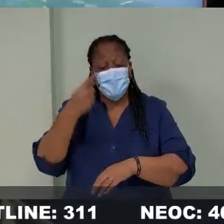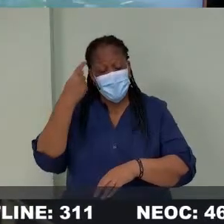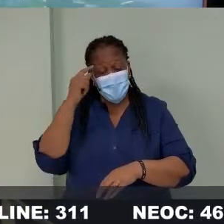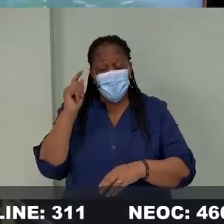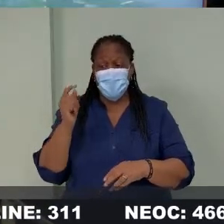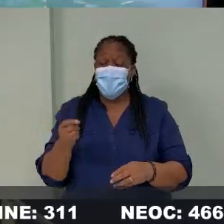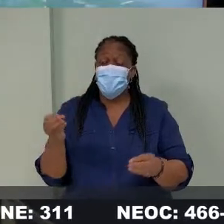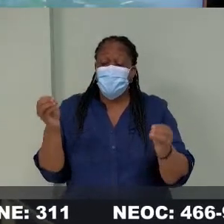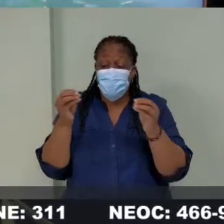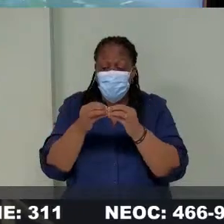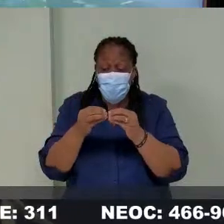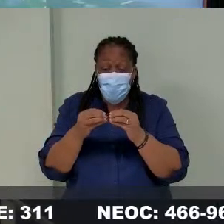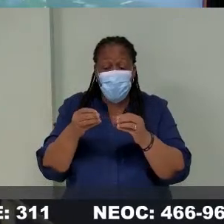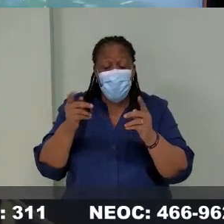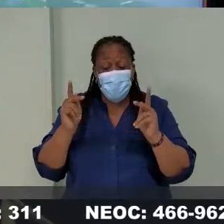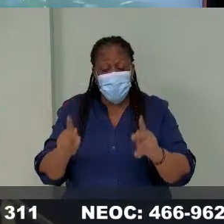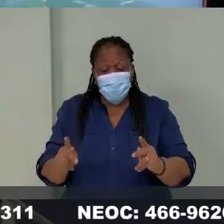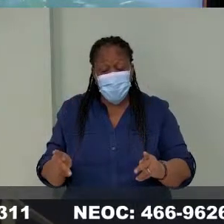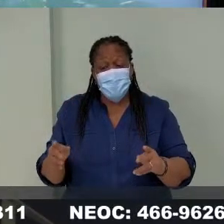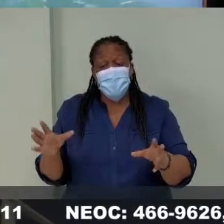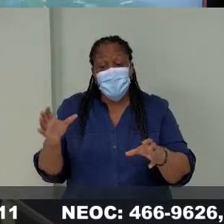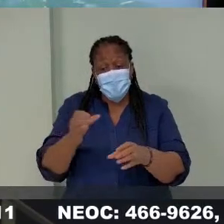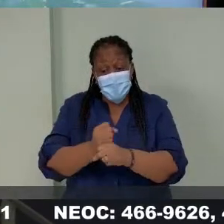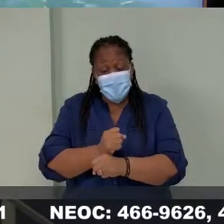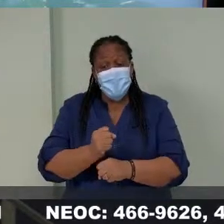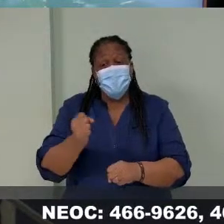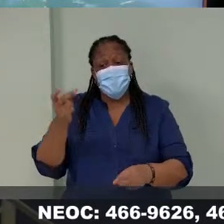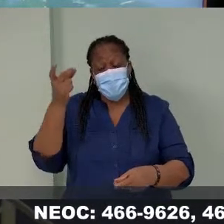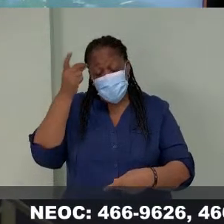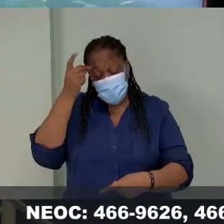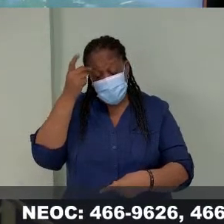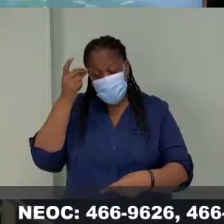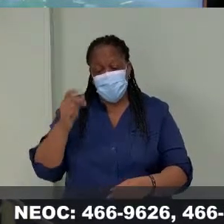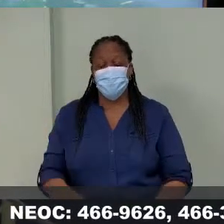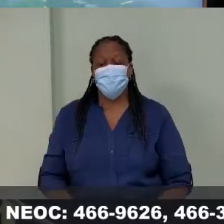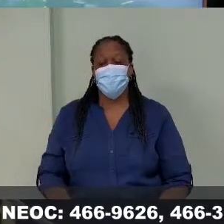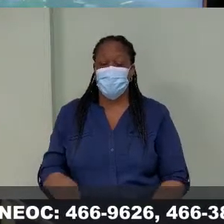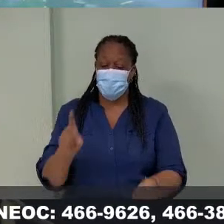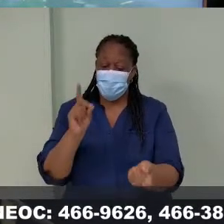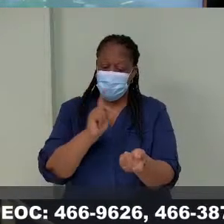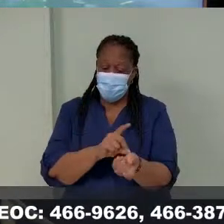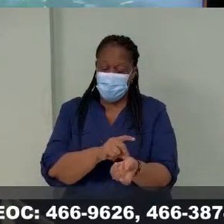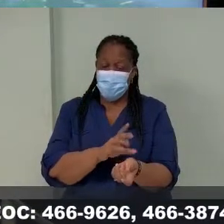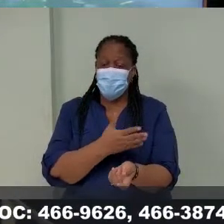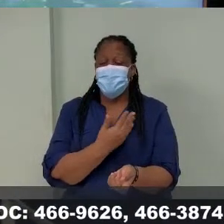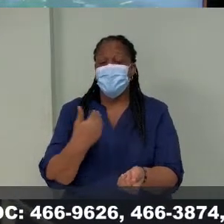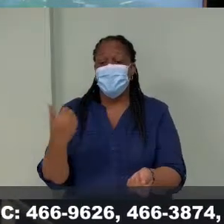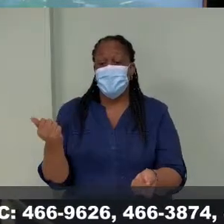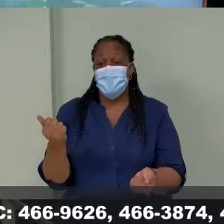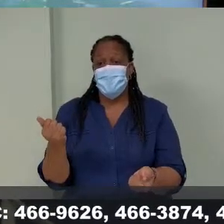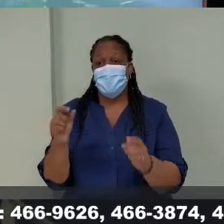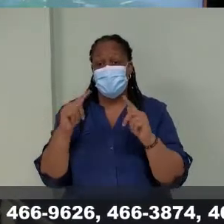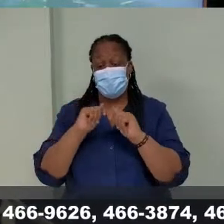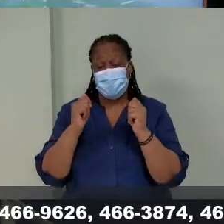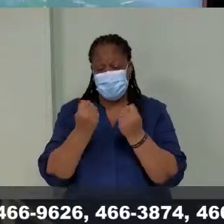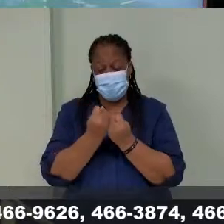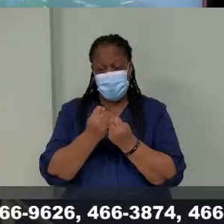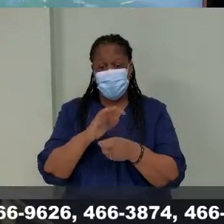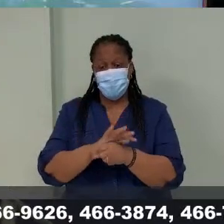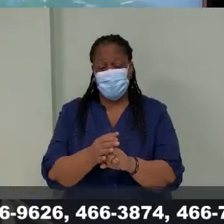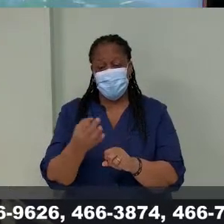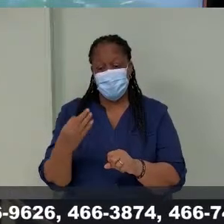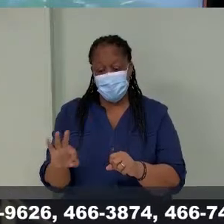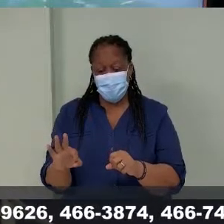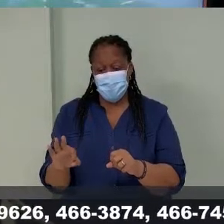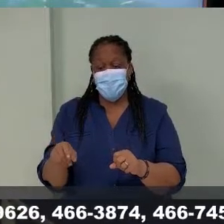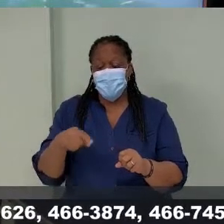impactful than the first wave. The Chief Medical Officer and the National COVID Task Force have recommended a number of